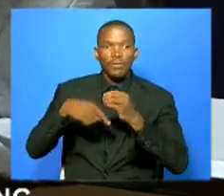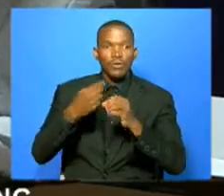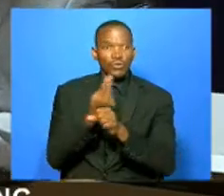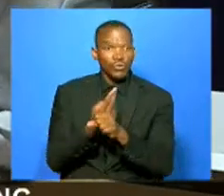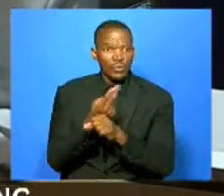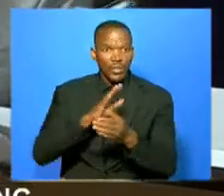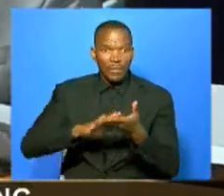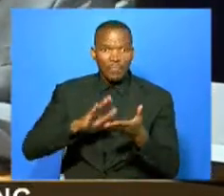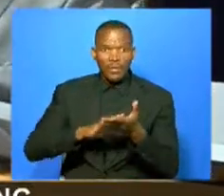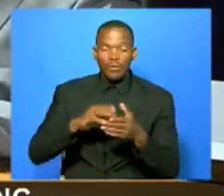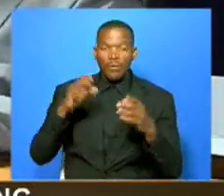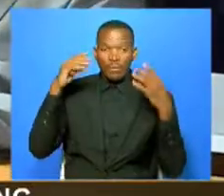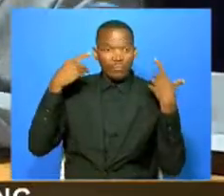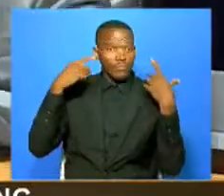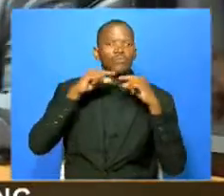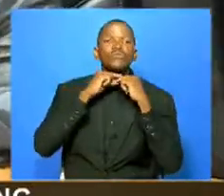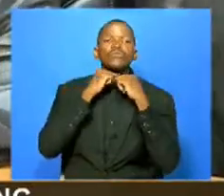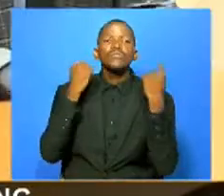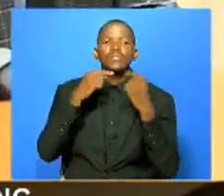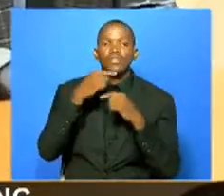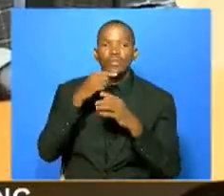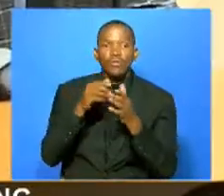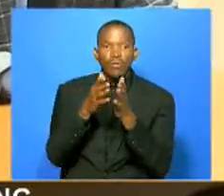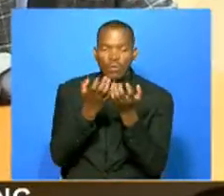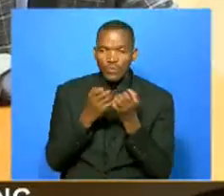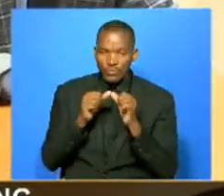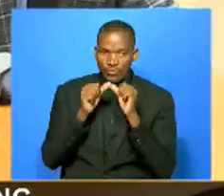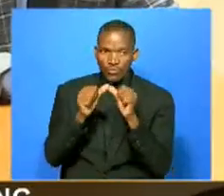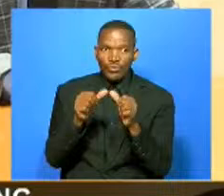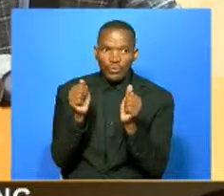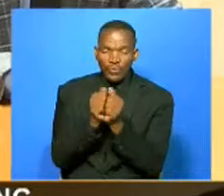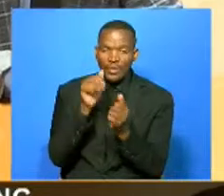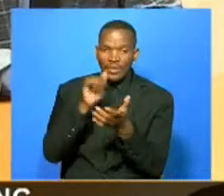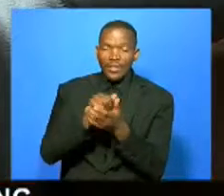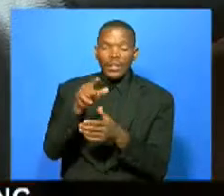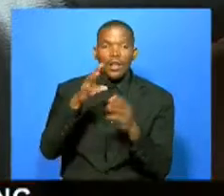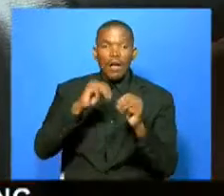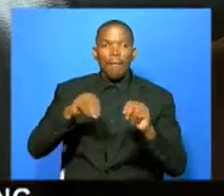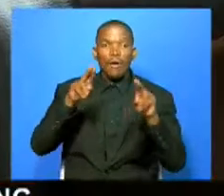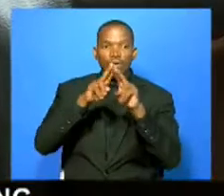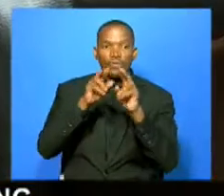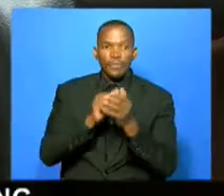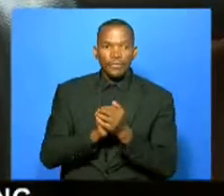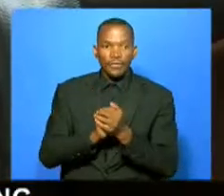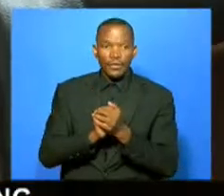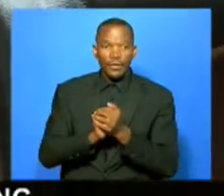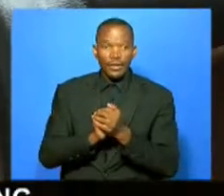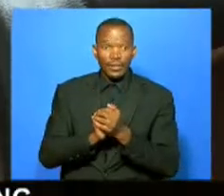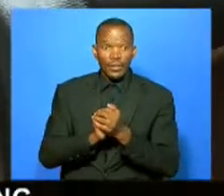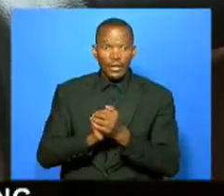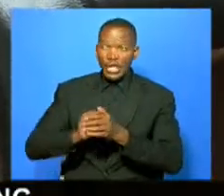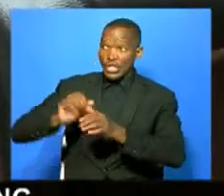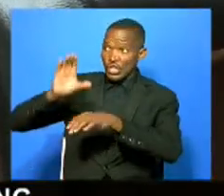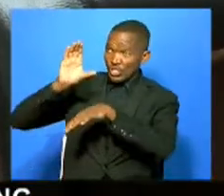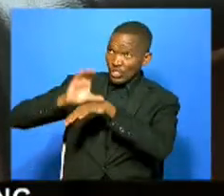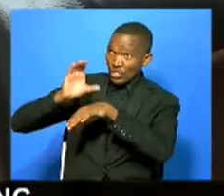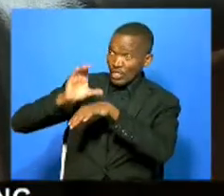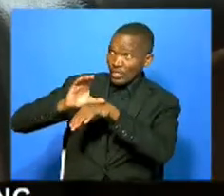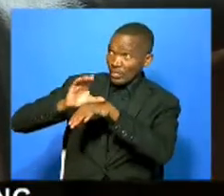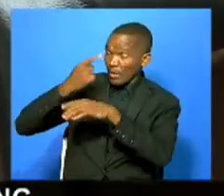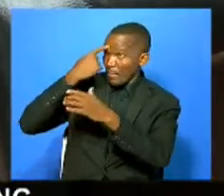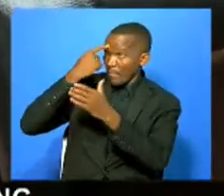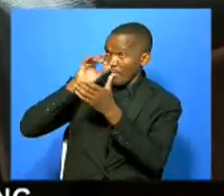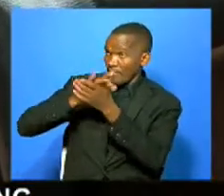madi. Moruti Howard Brown o itlamile go tsweledisa se fa le kwa maung. The church believers who believe